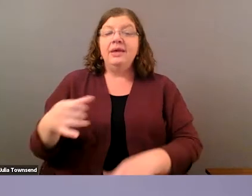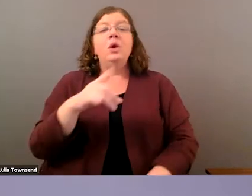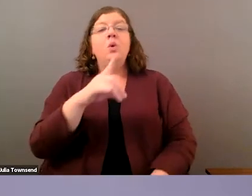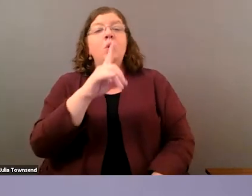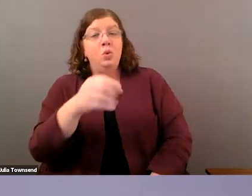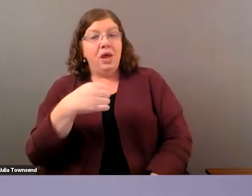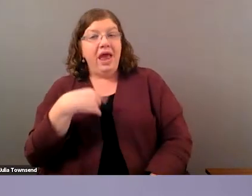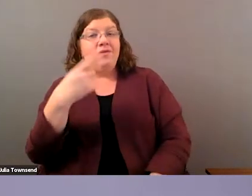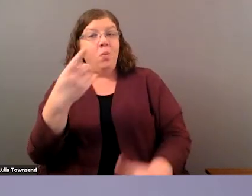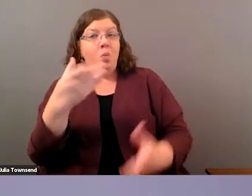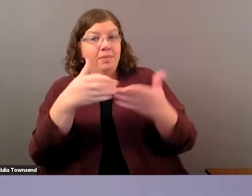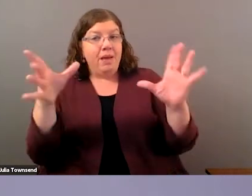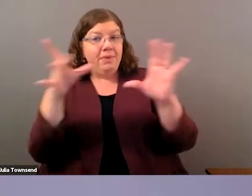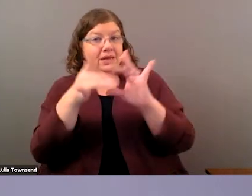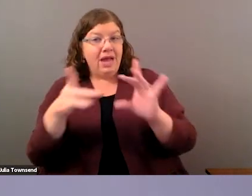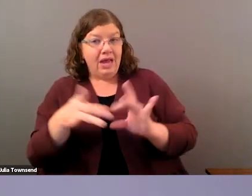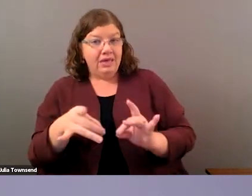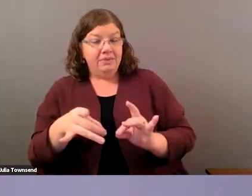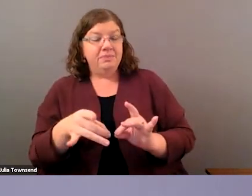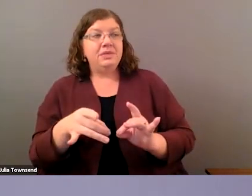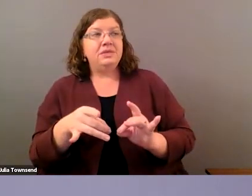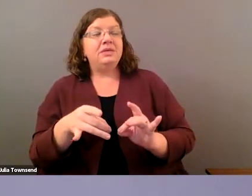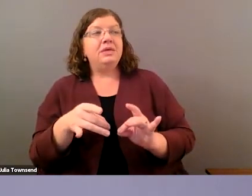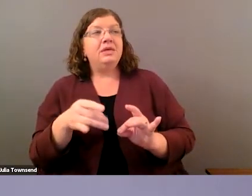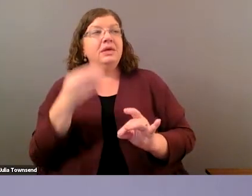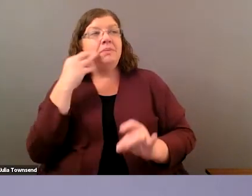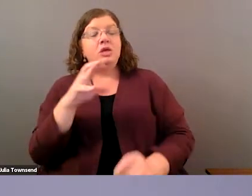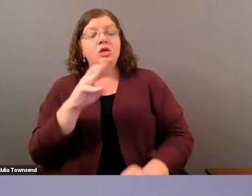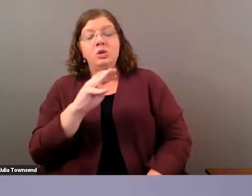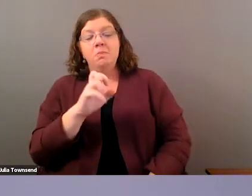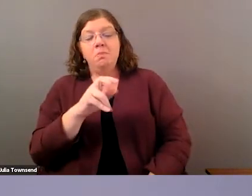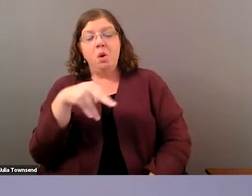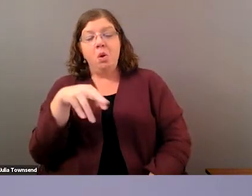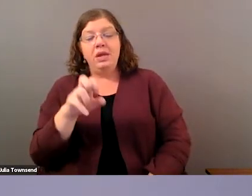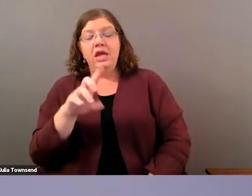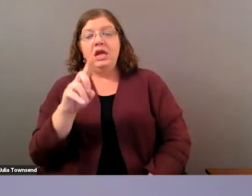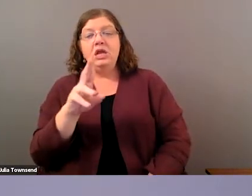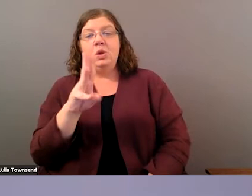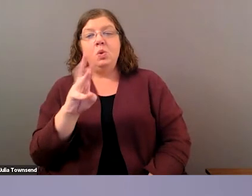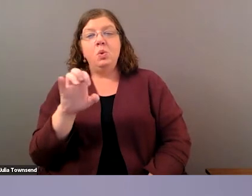one public comment on this item, and it's Ms. Moni Duet. Thank you.